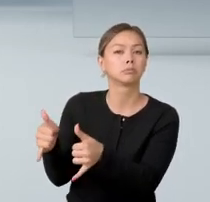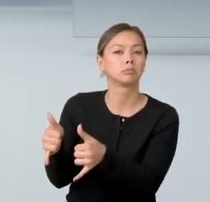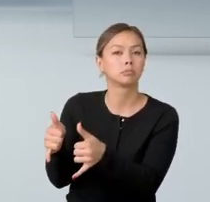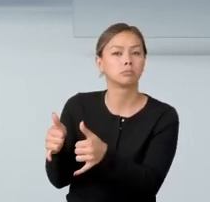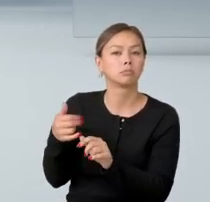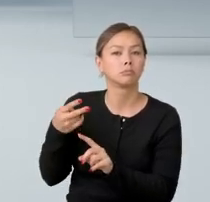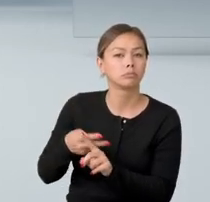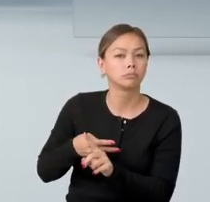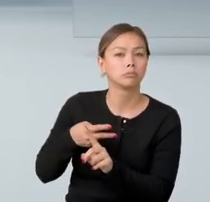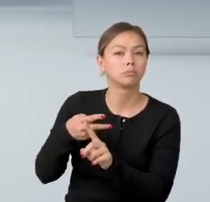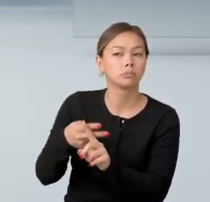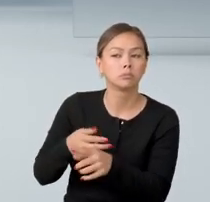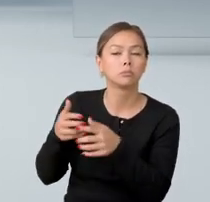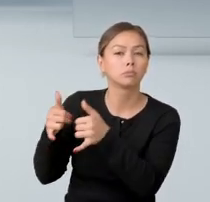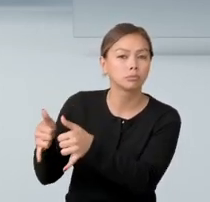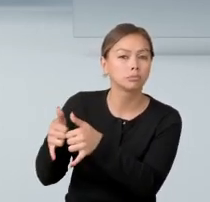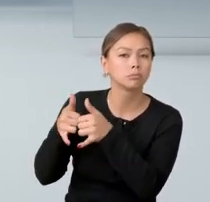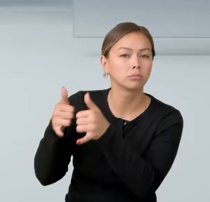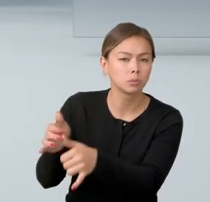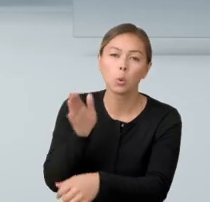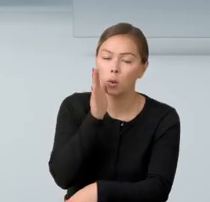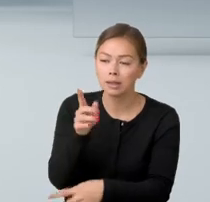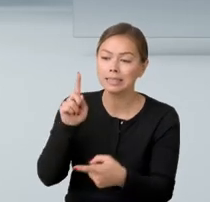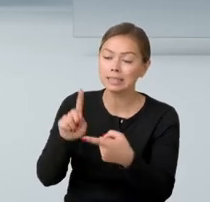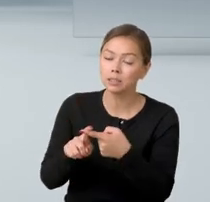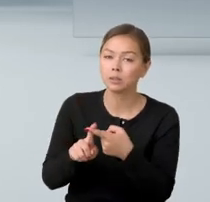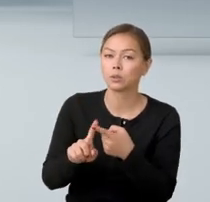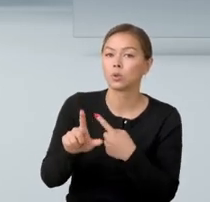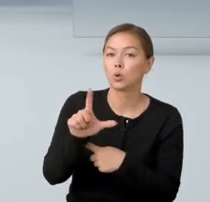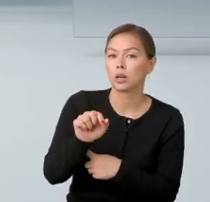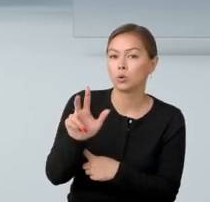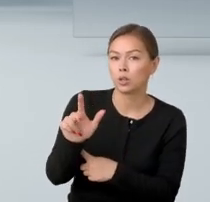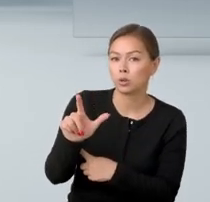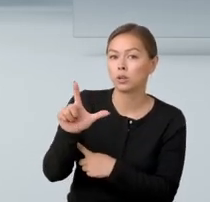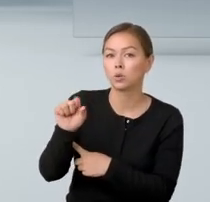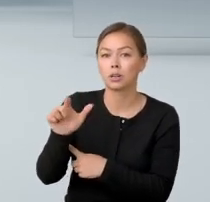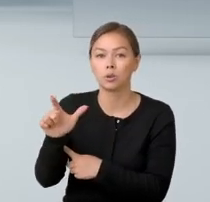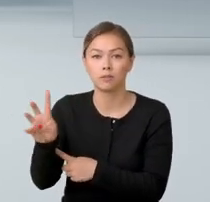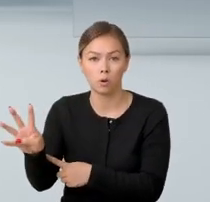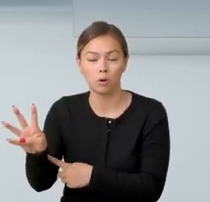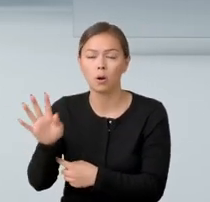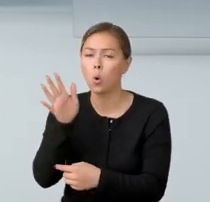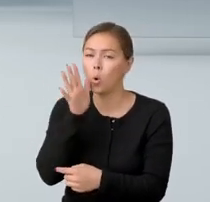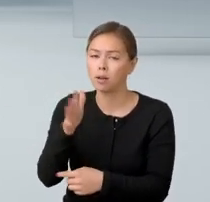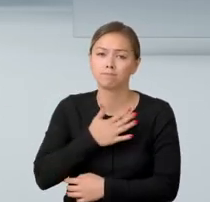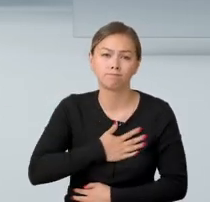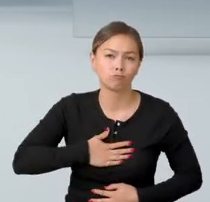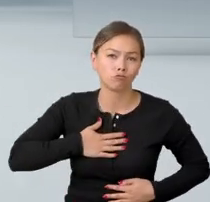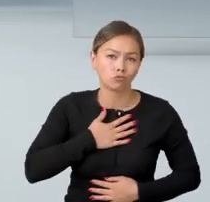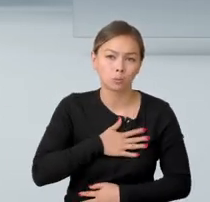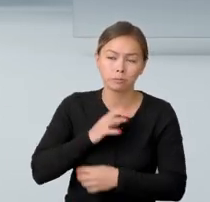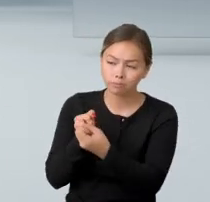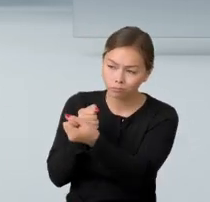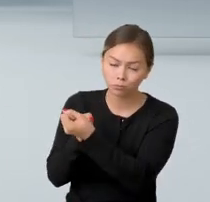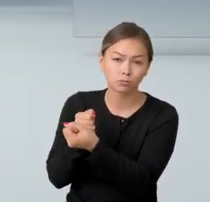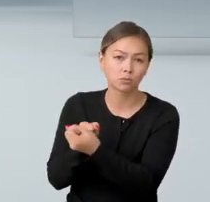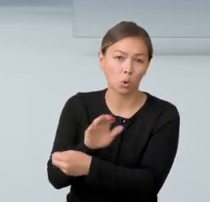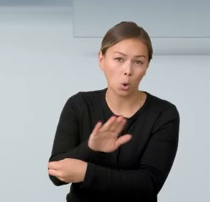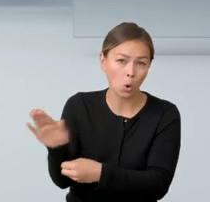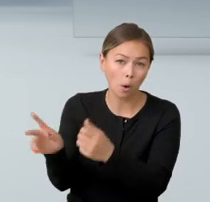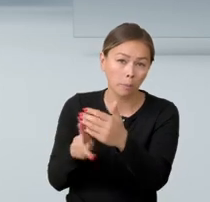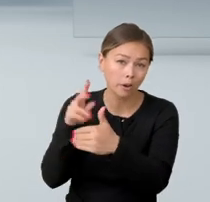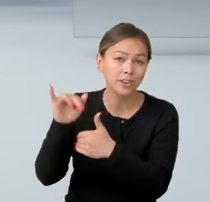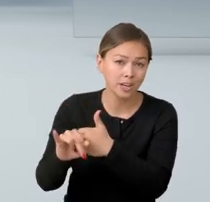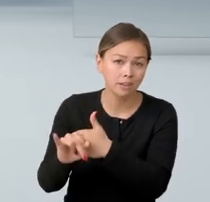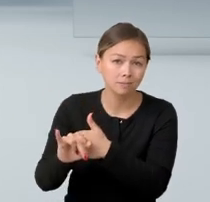giveaways per quarter and to the end of the fiscal 23 24. it's going to be a pleasure to help you in your